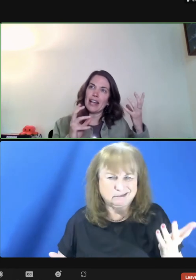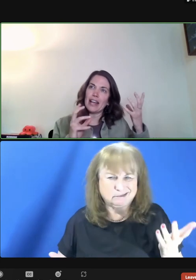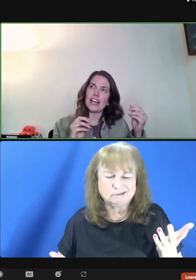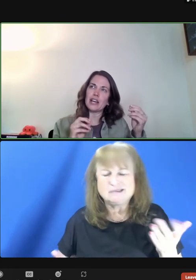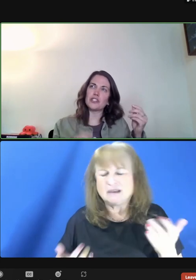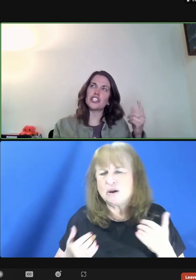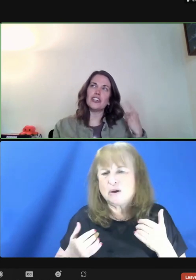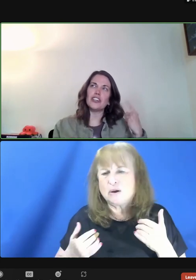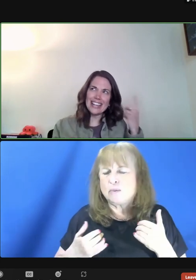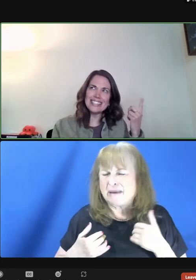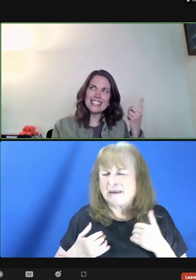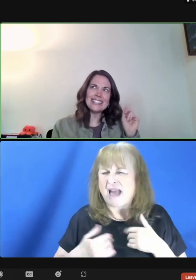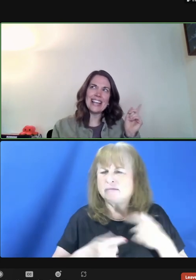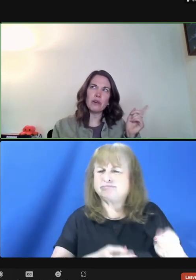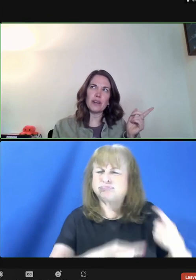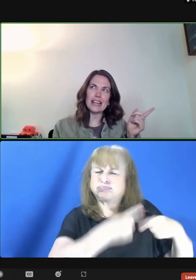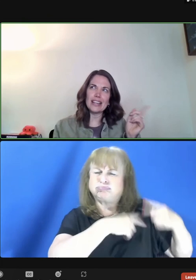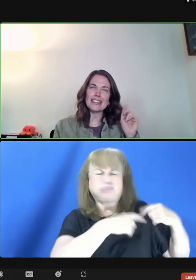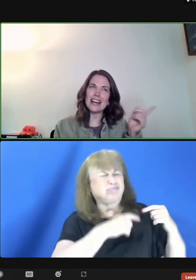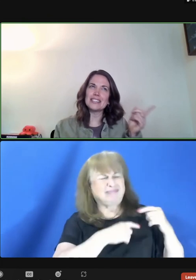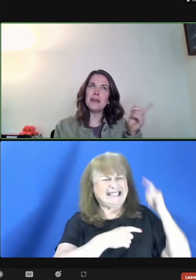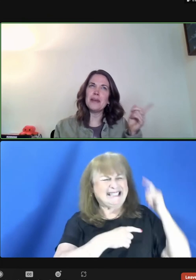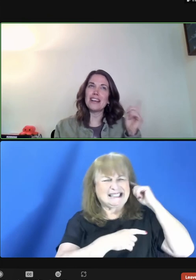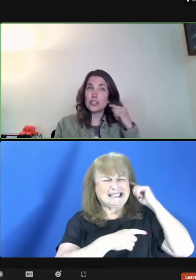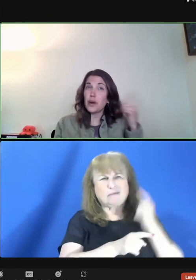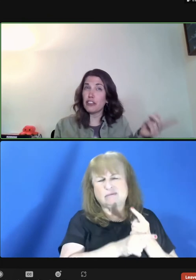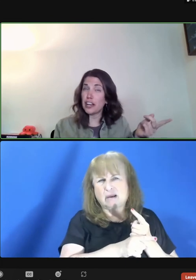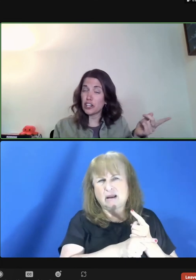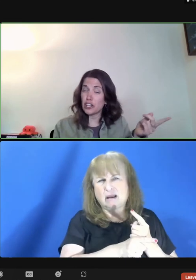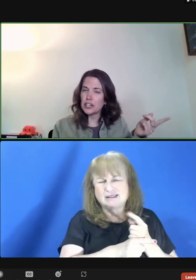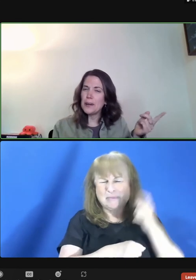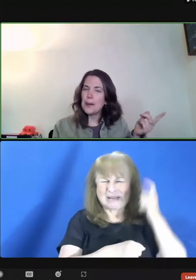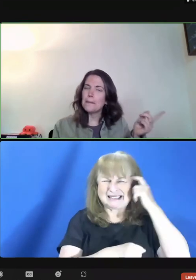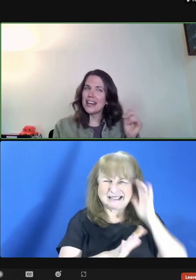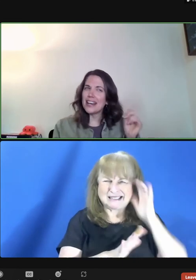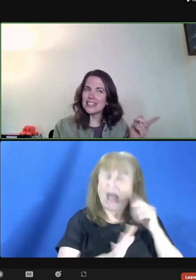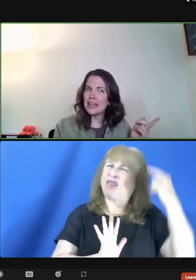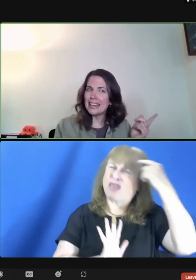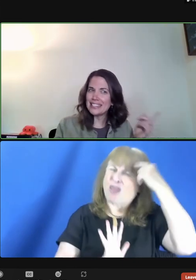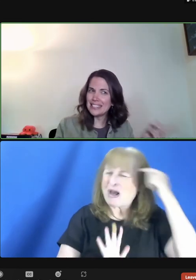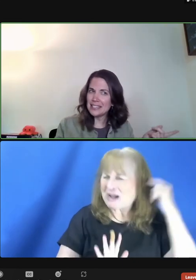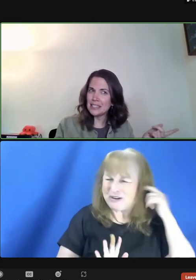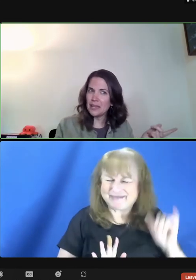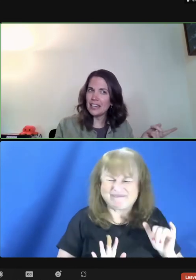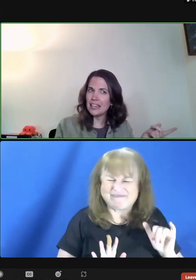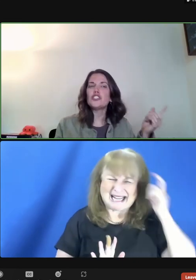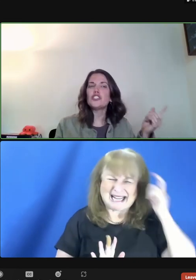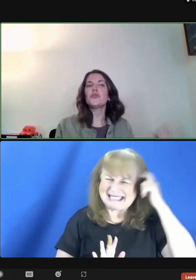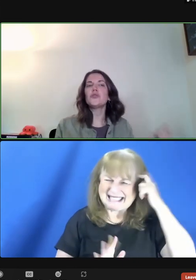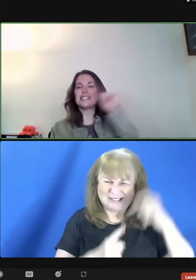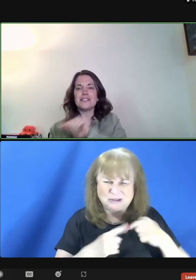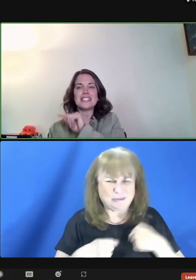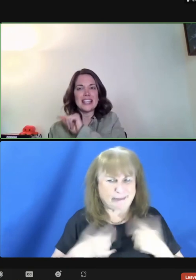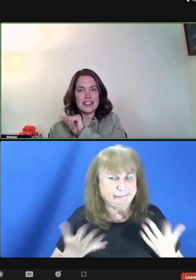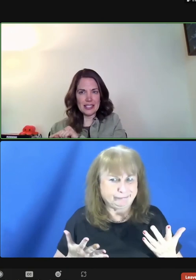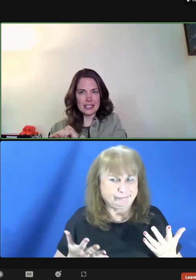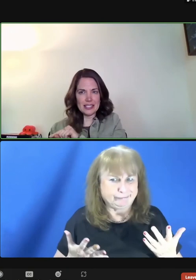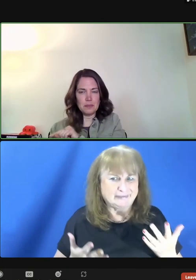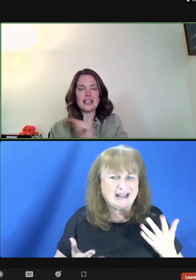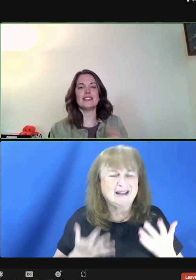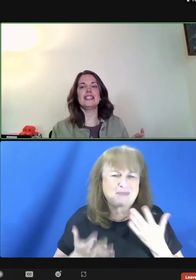have that bank of language to go, that didn't sound right. Like that's what I thought I heard, but that doesn't make any sense to me. So they must